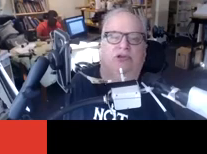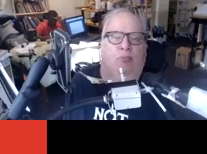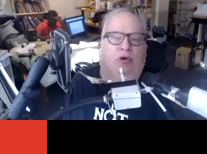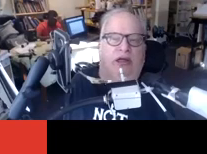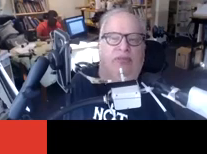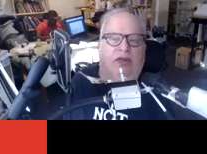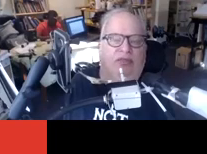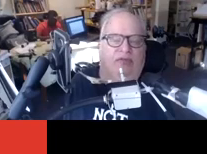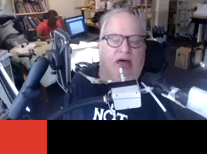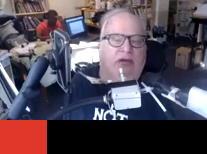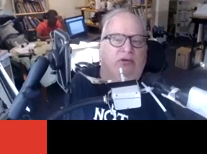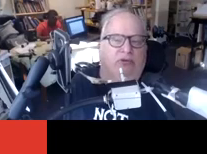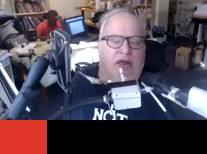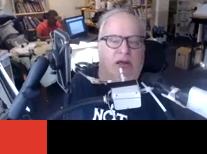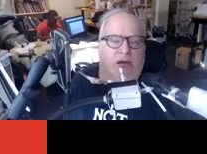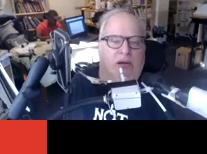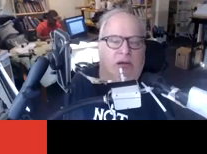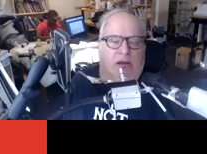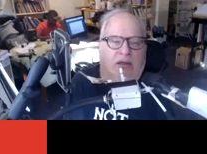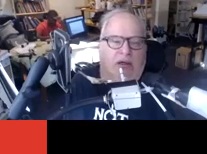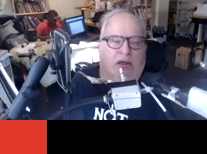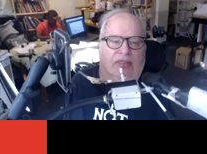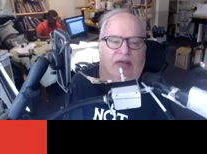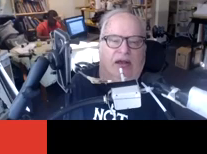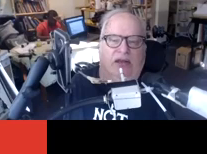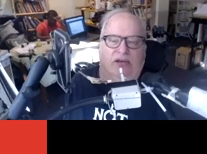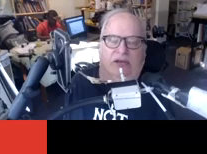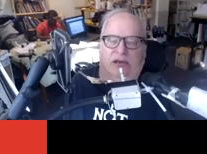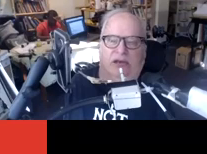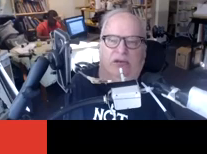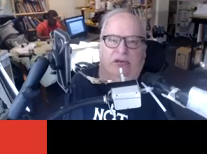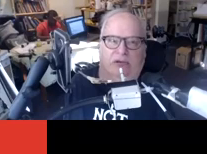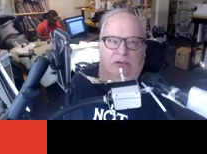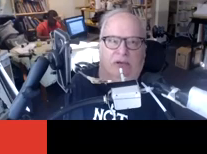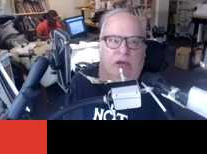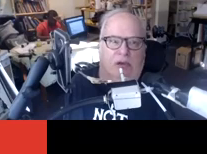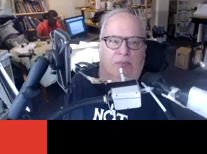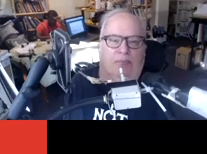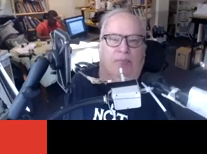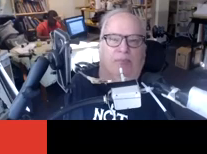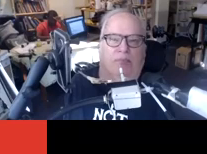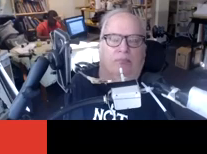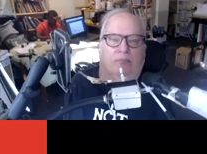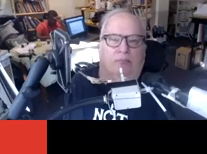I would just point out that the values that Thaddeus is